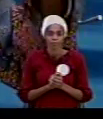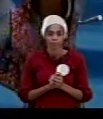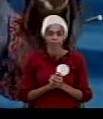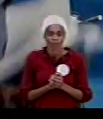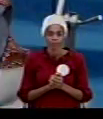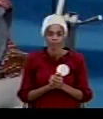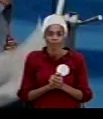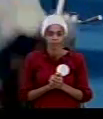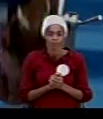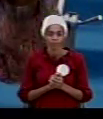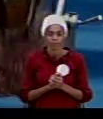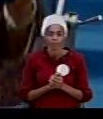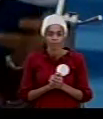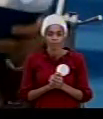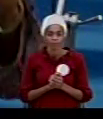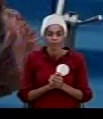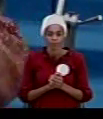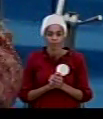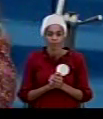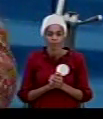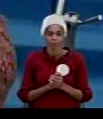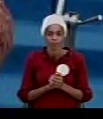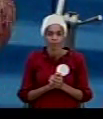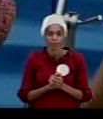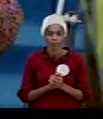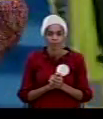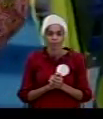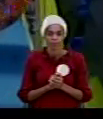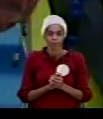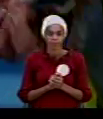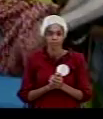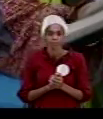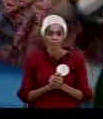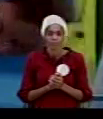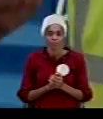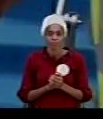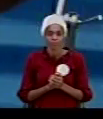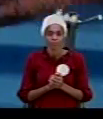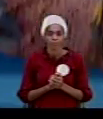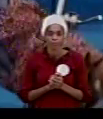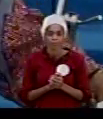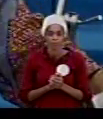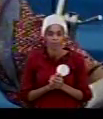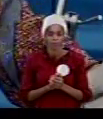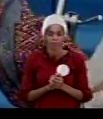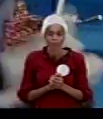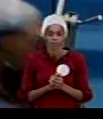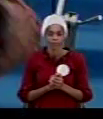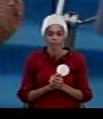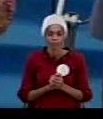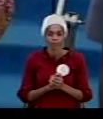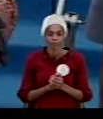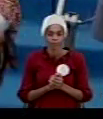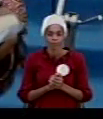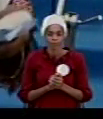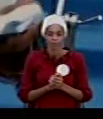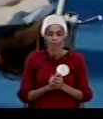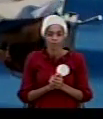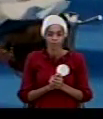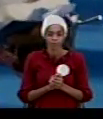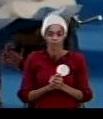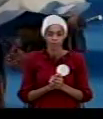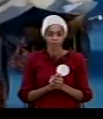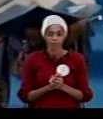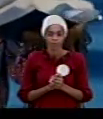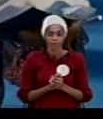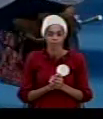Pastor Femi Oye Wole mo dupe lowo Olorun ni 96 bo pada si Ibadan ohun ti Olorun se fun mi